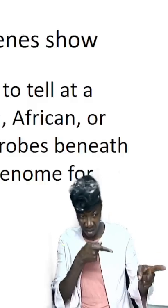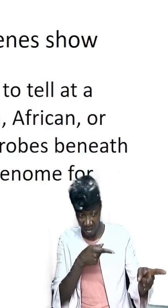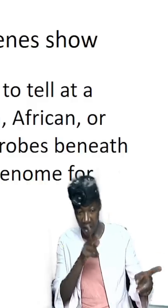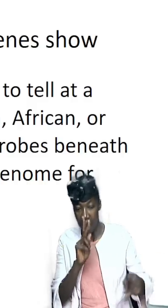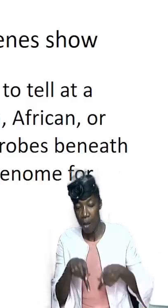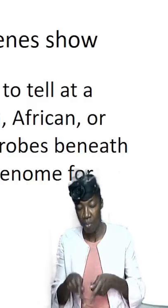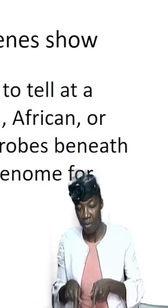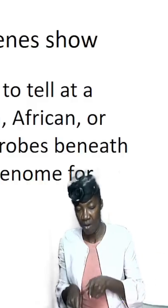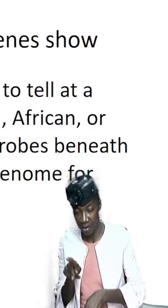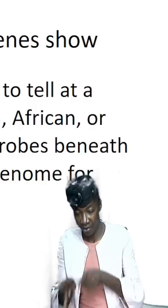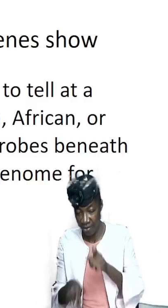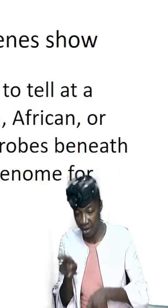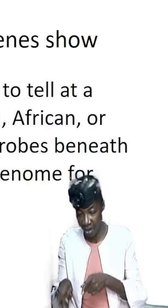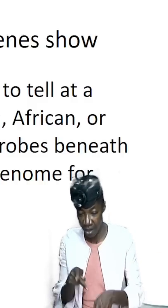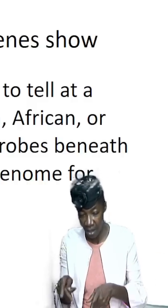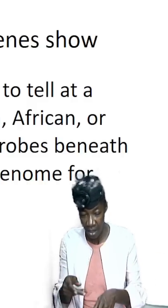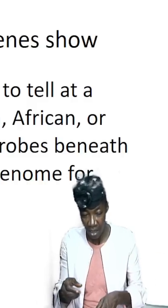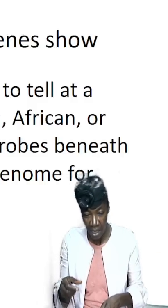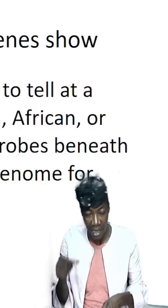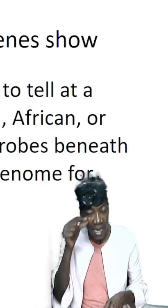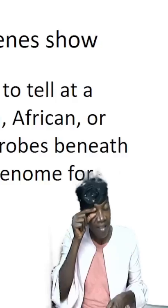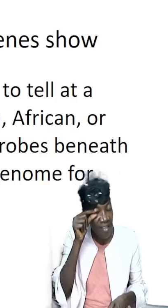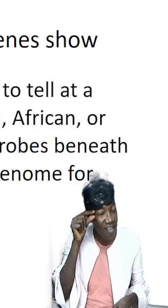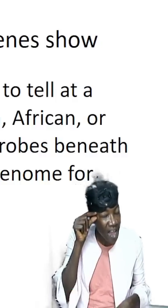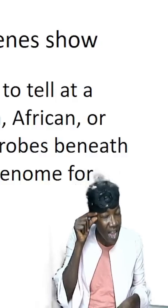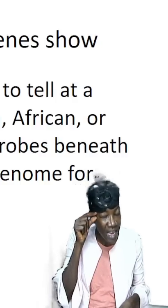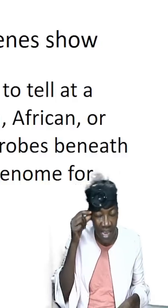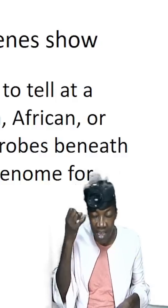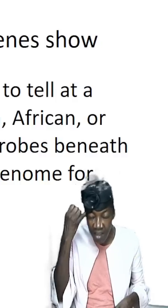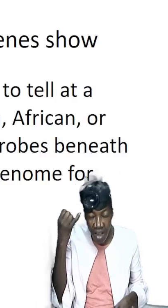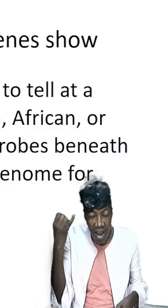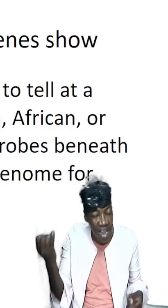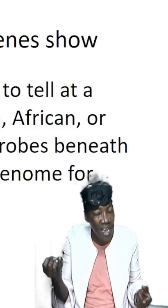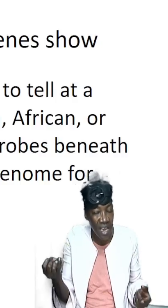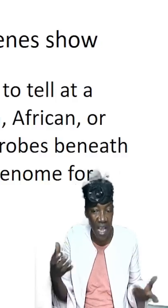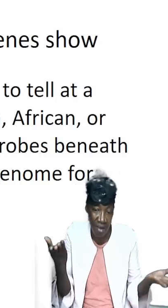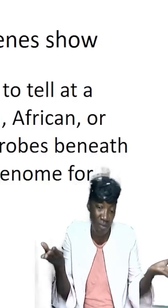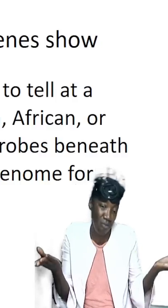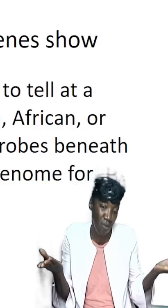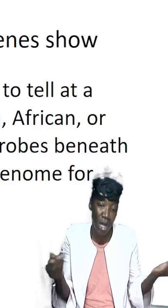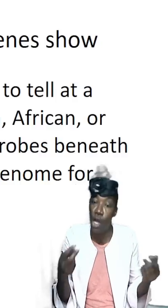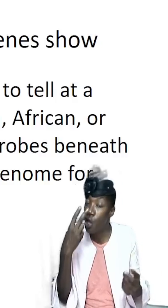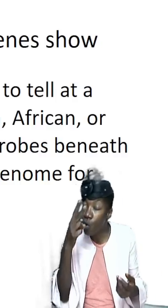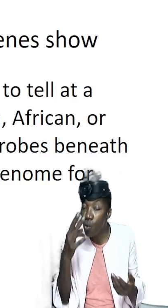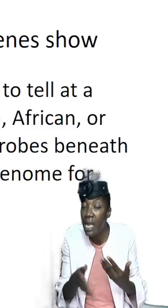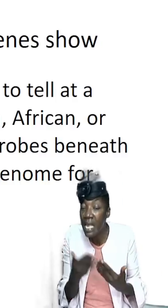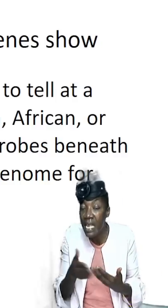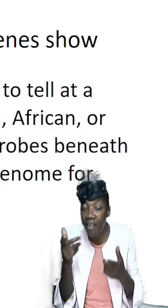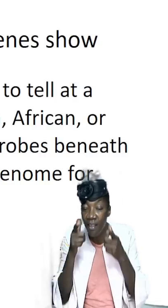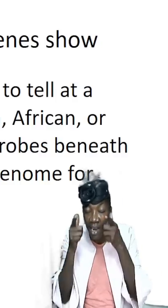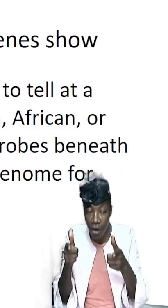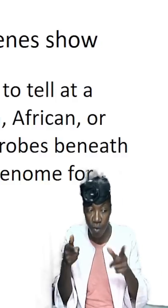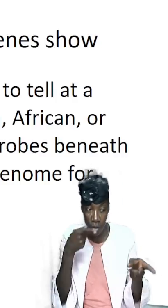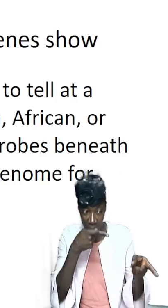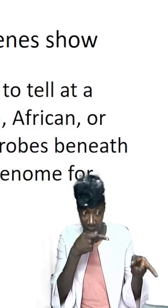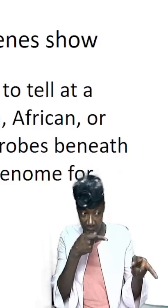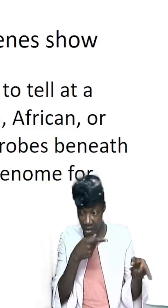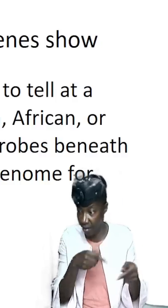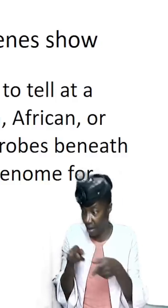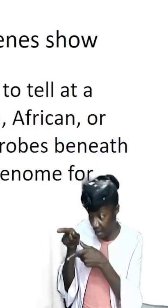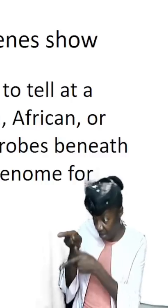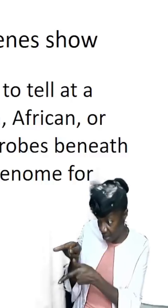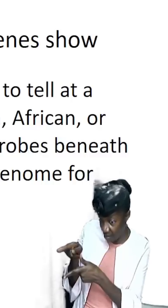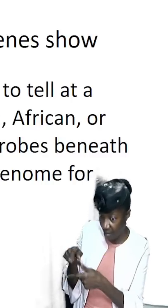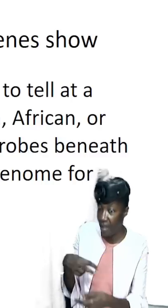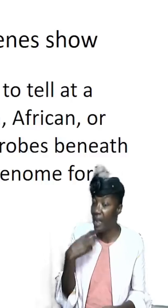it's Indian or Chinese or whatever. You can easily look at them and say, they are this. But